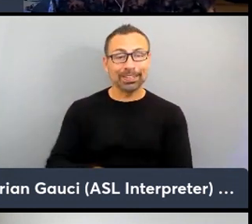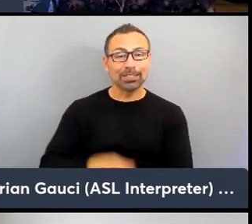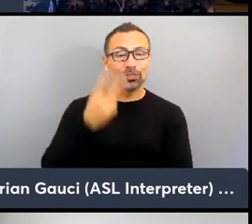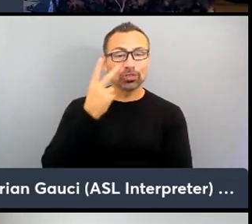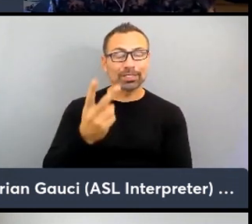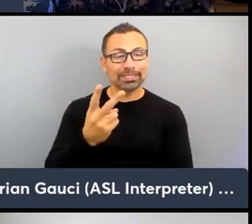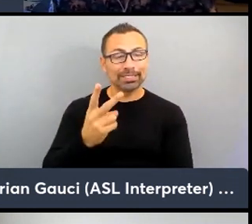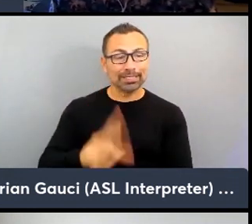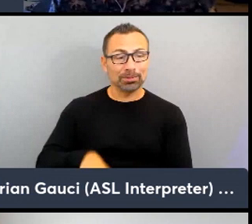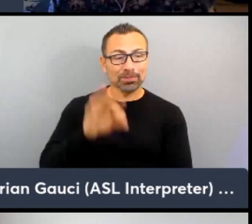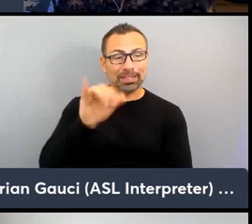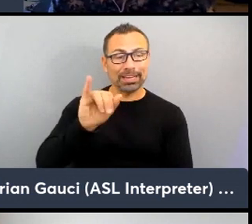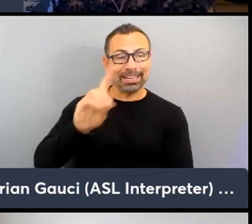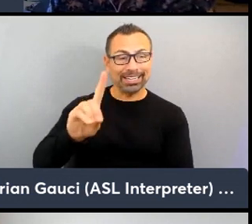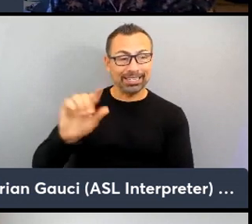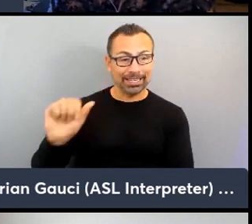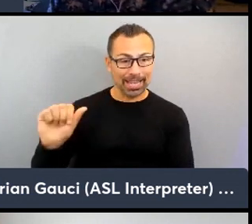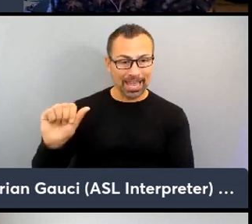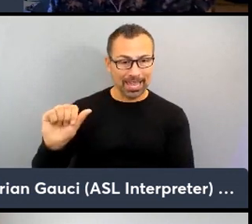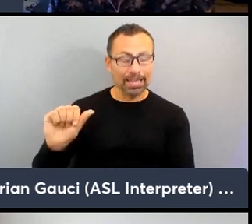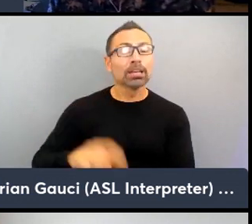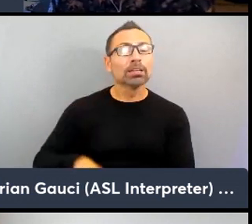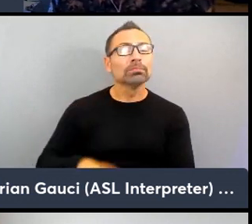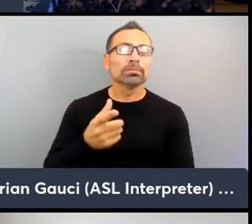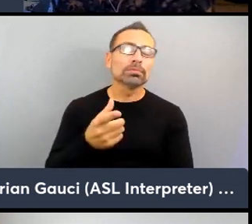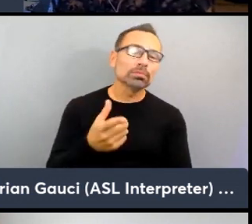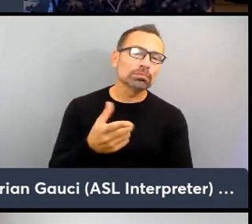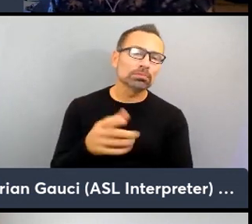which is similar when I was showing you that decimal